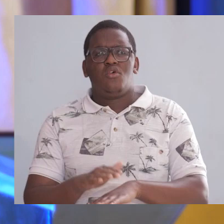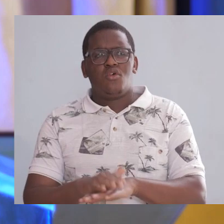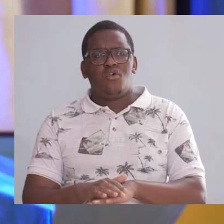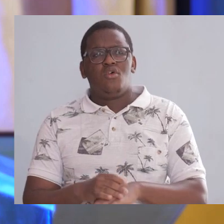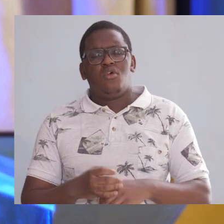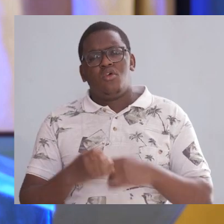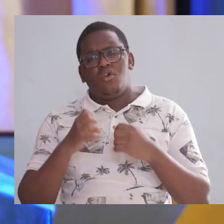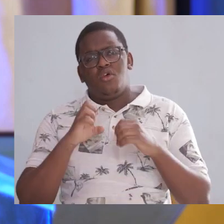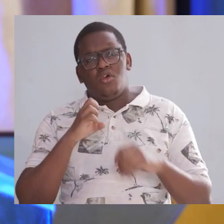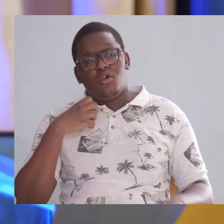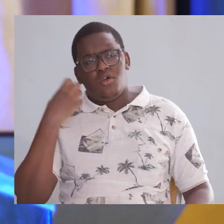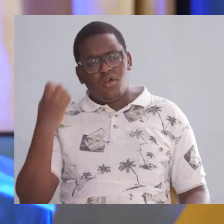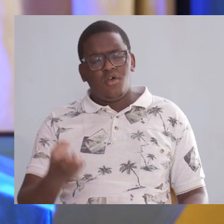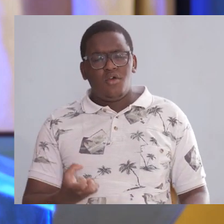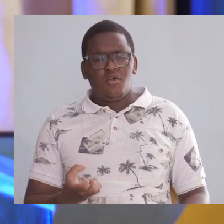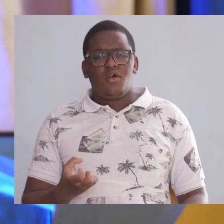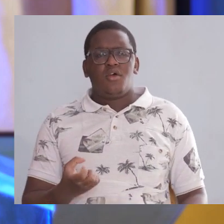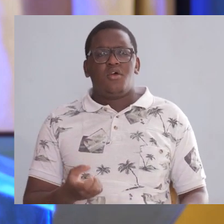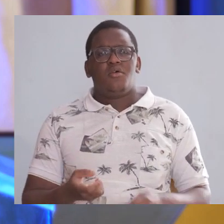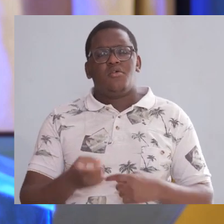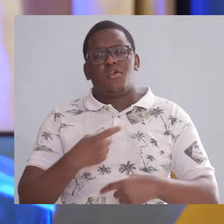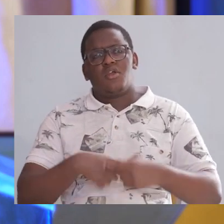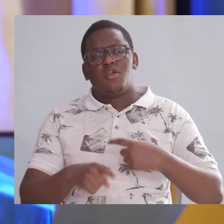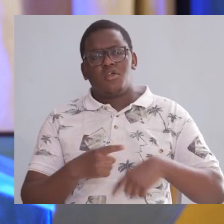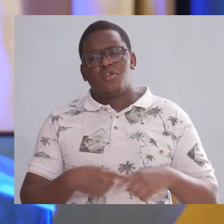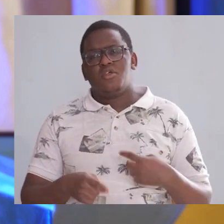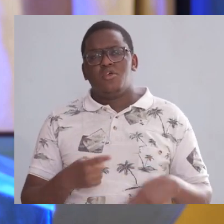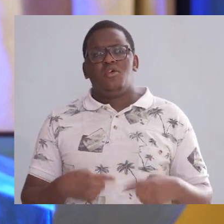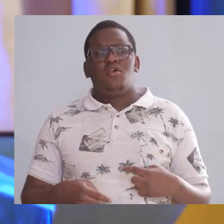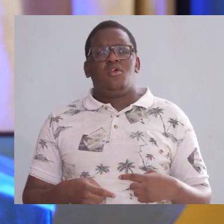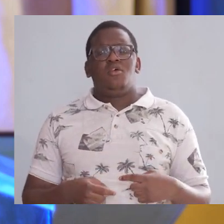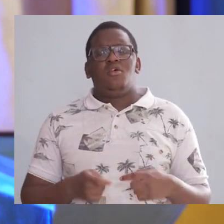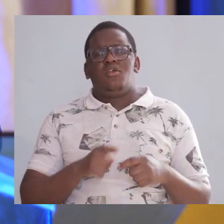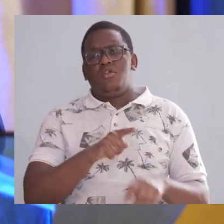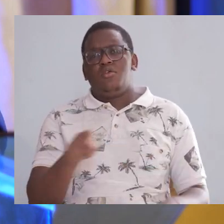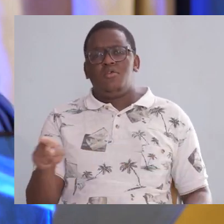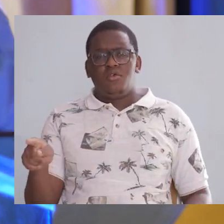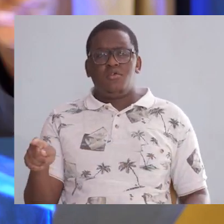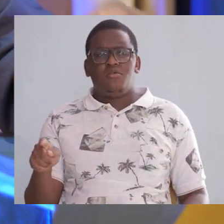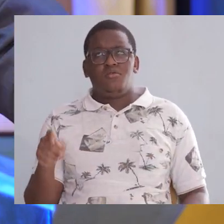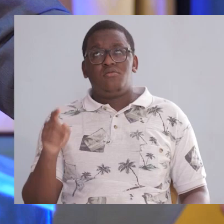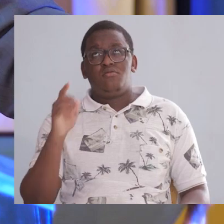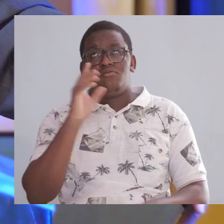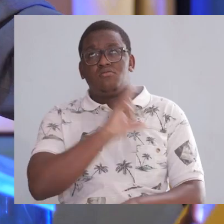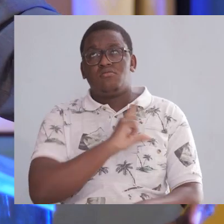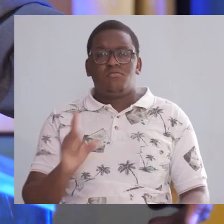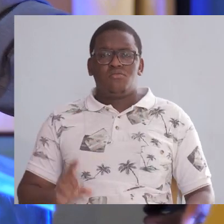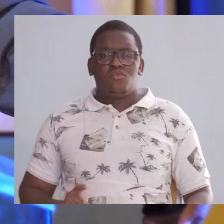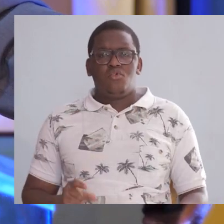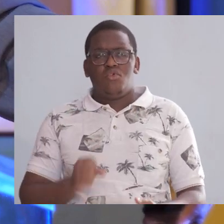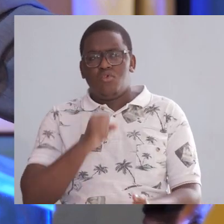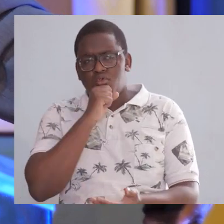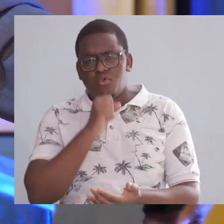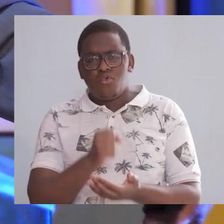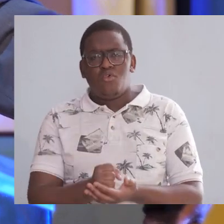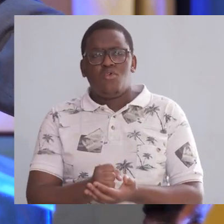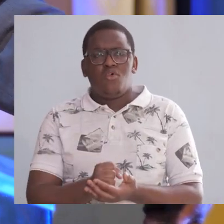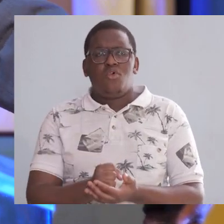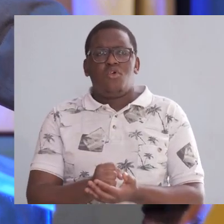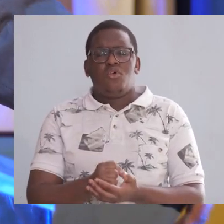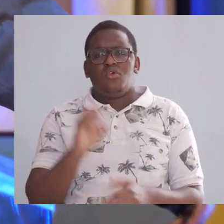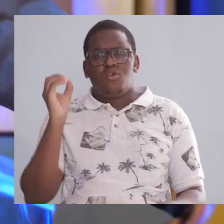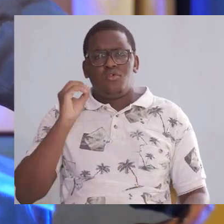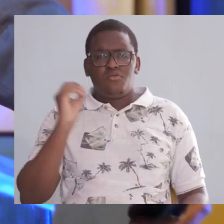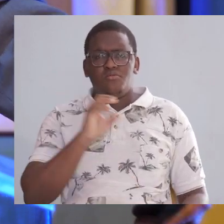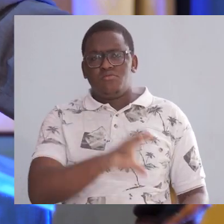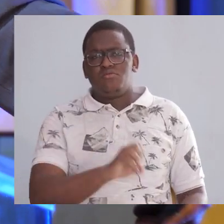God help us to not steal, but work with our own hands. The Lord bless you as you ponder over this commandment. Let